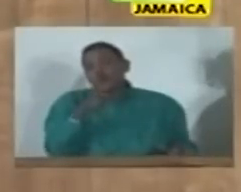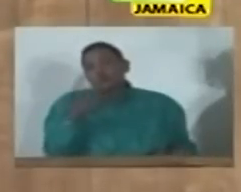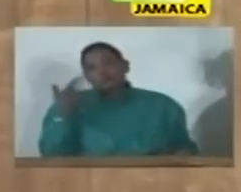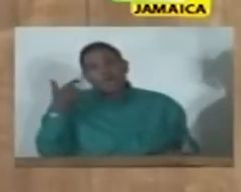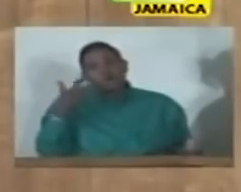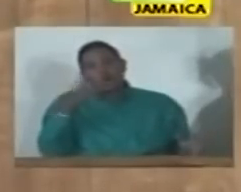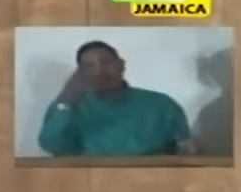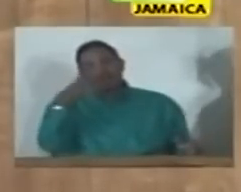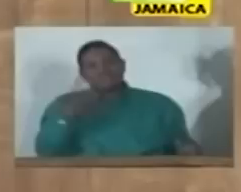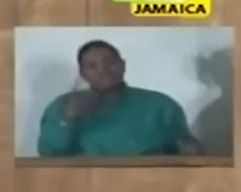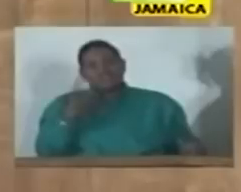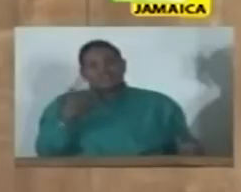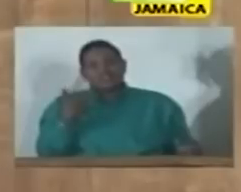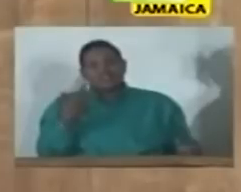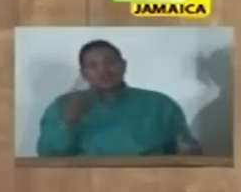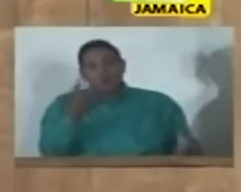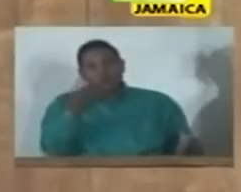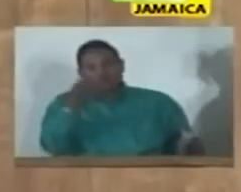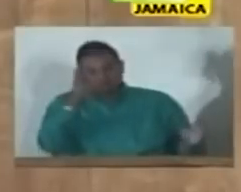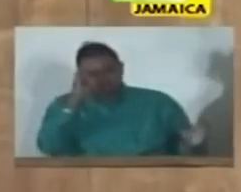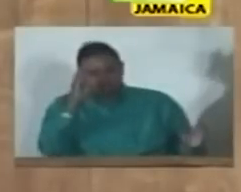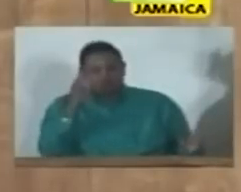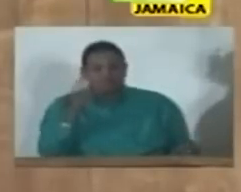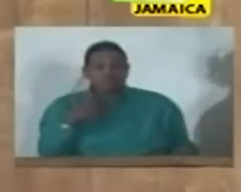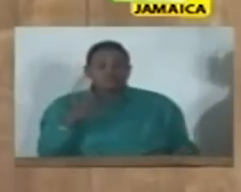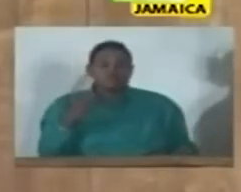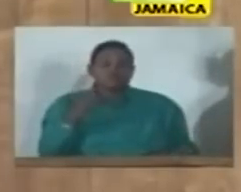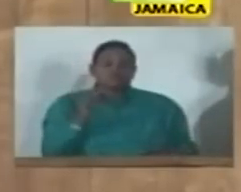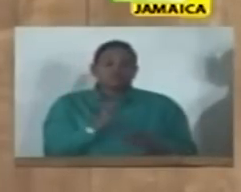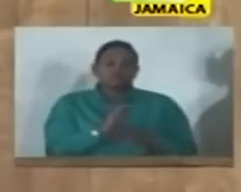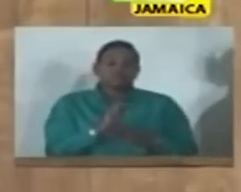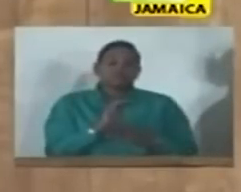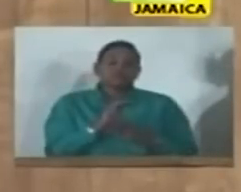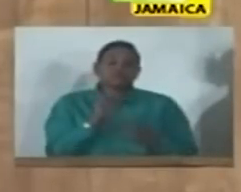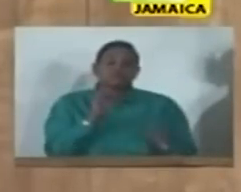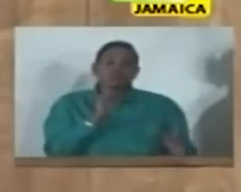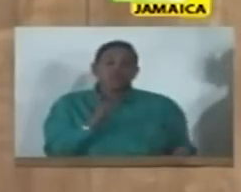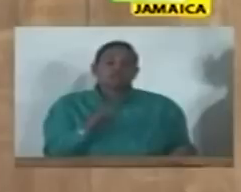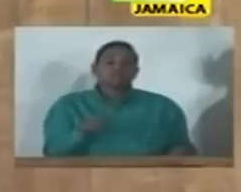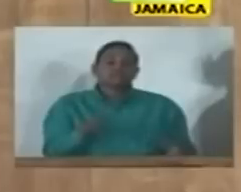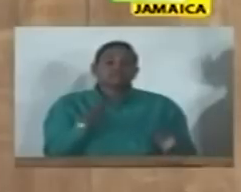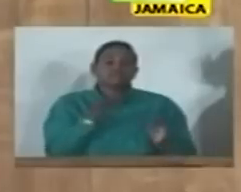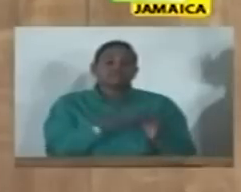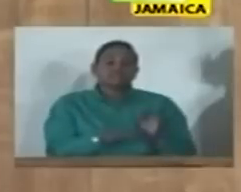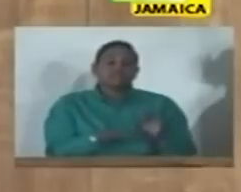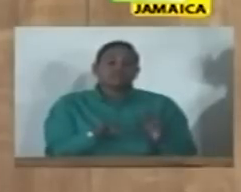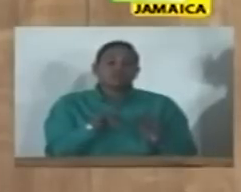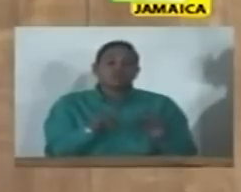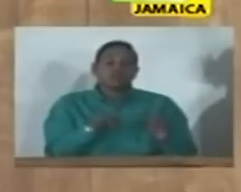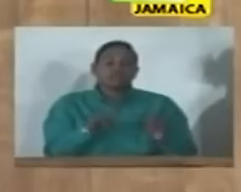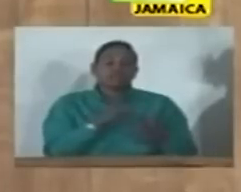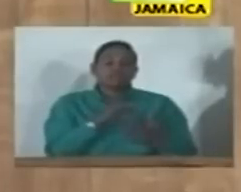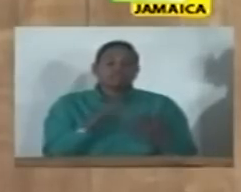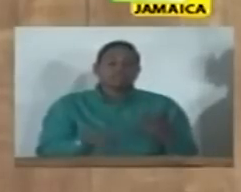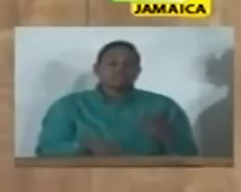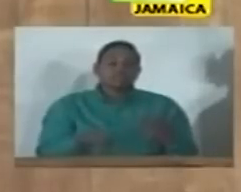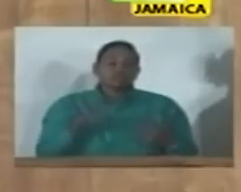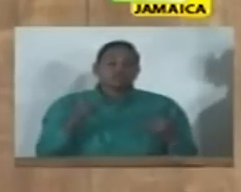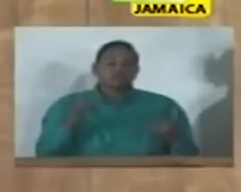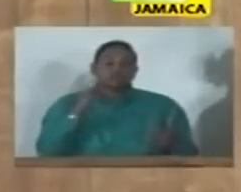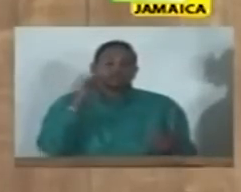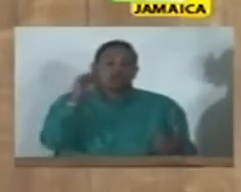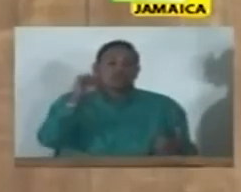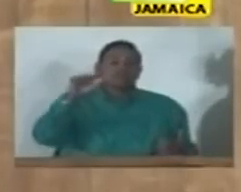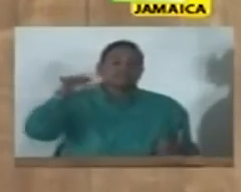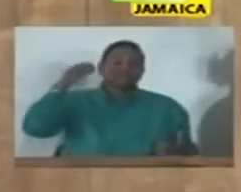as to when the minister would be in a position to answer these simple questions, which was asked a long